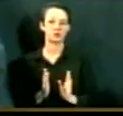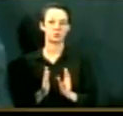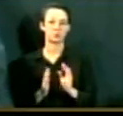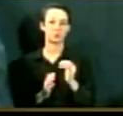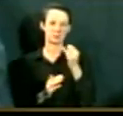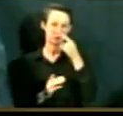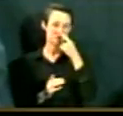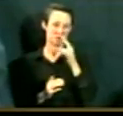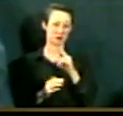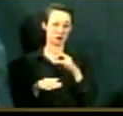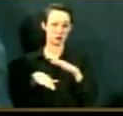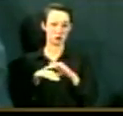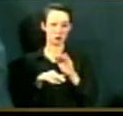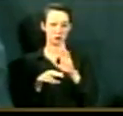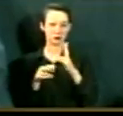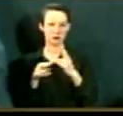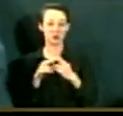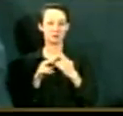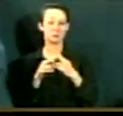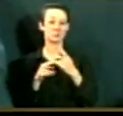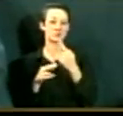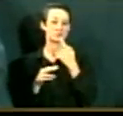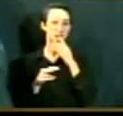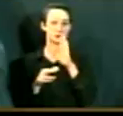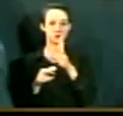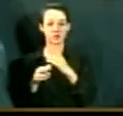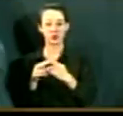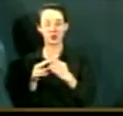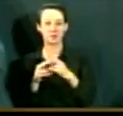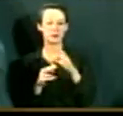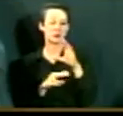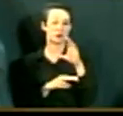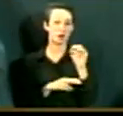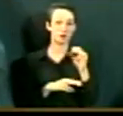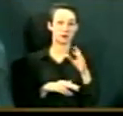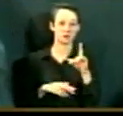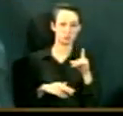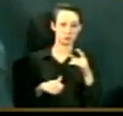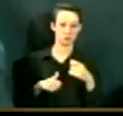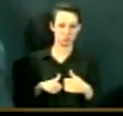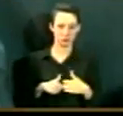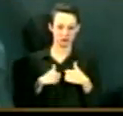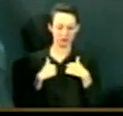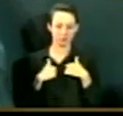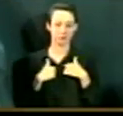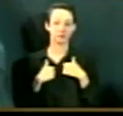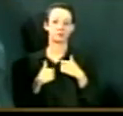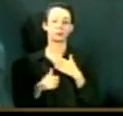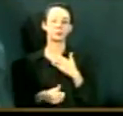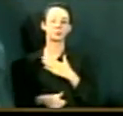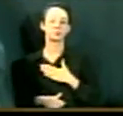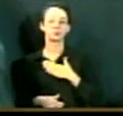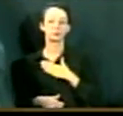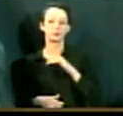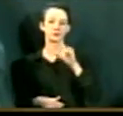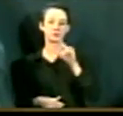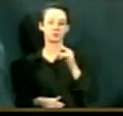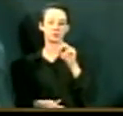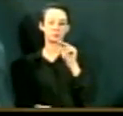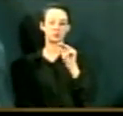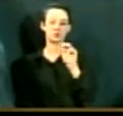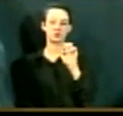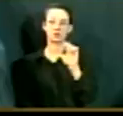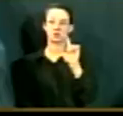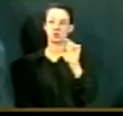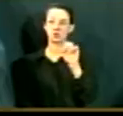I call your name, state your name and your county of residence at the podium, please. The first speaker is